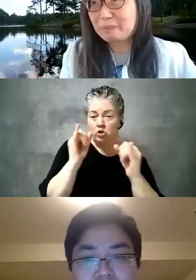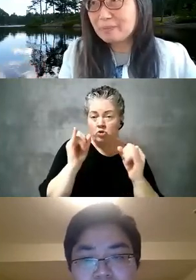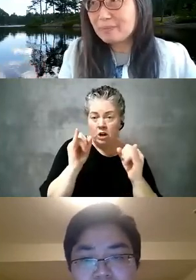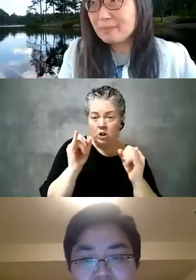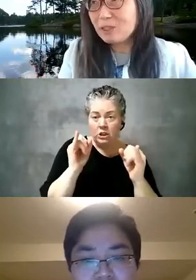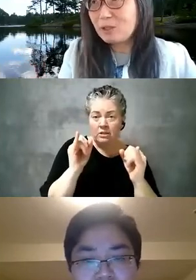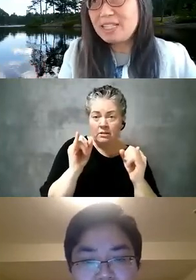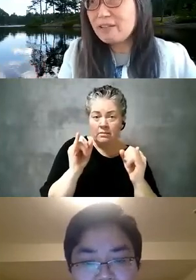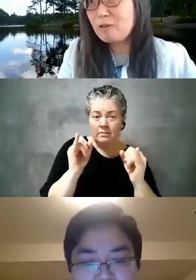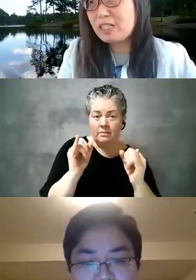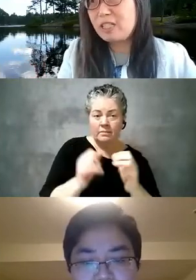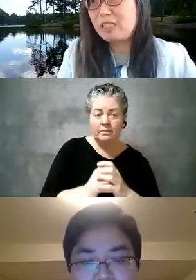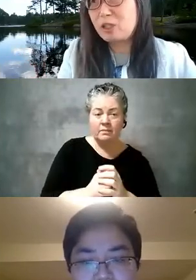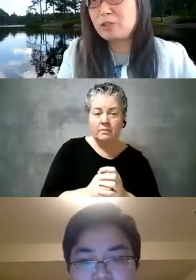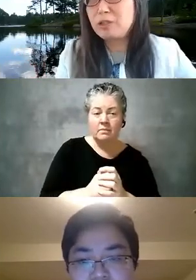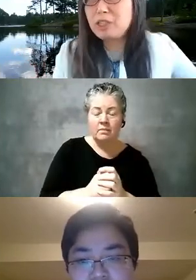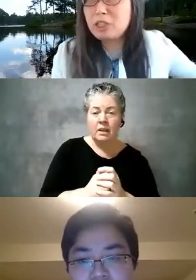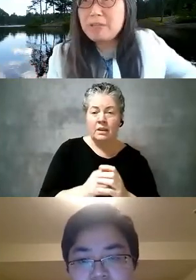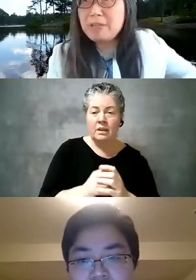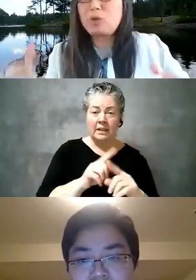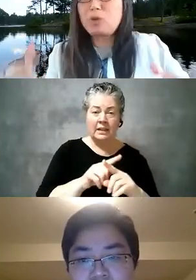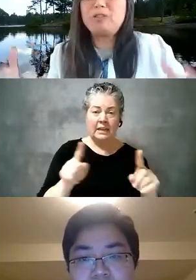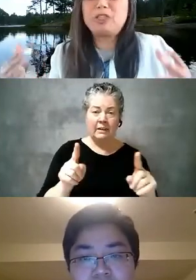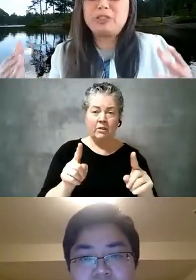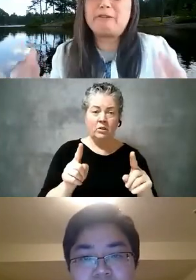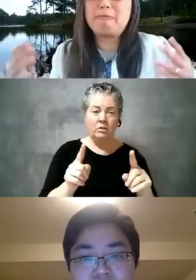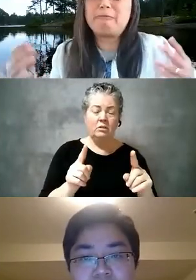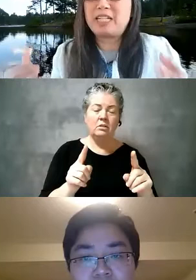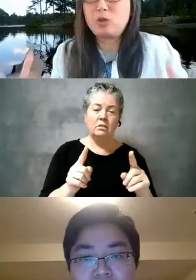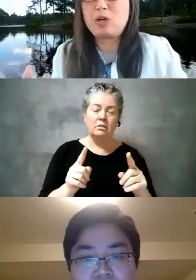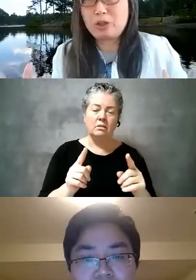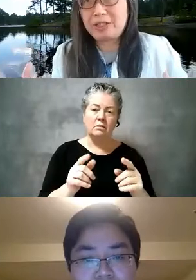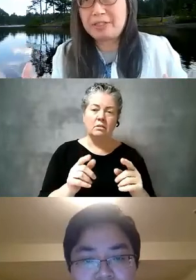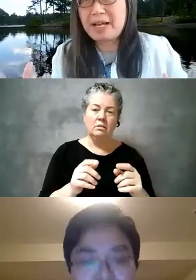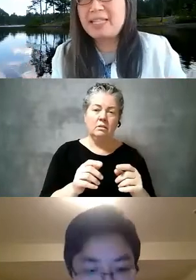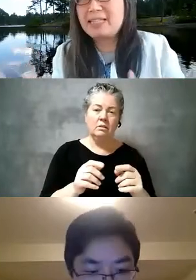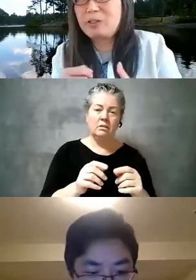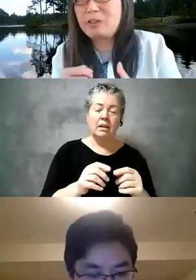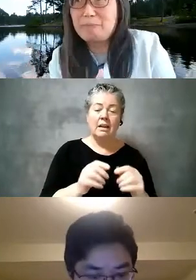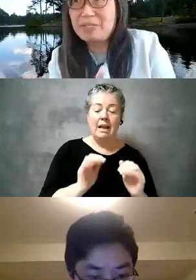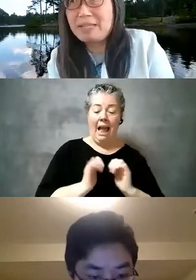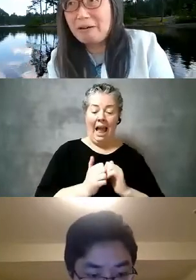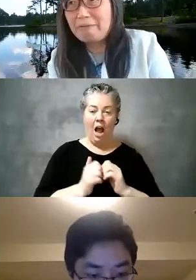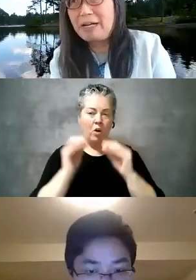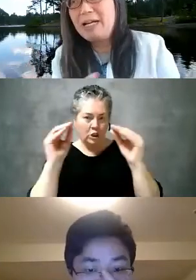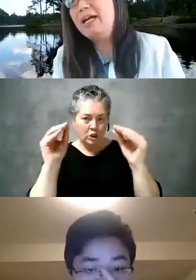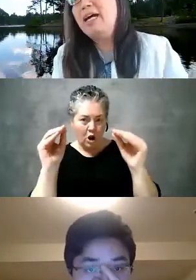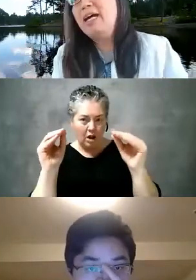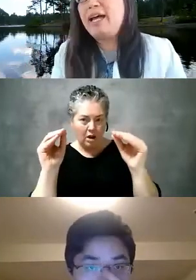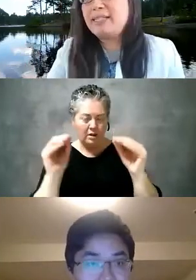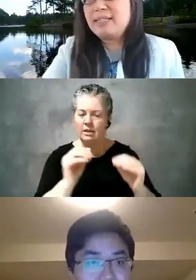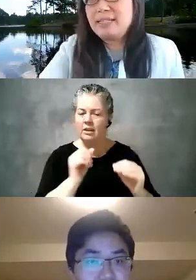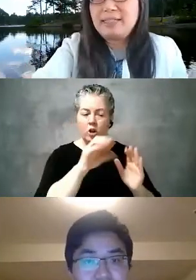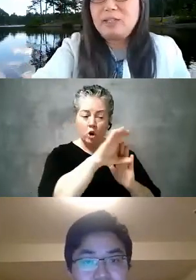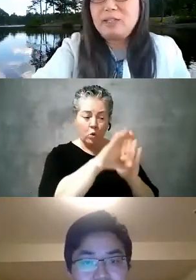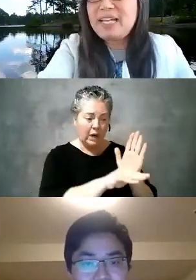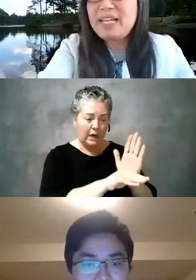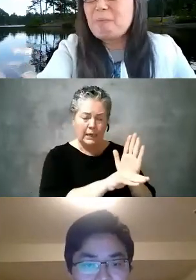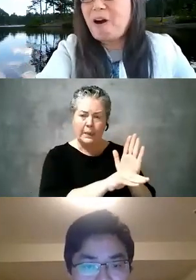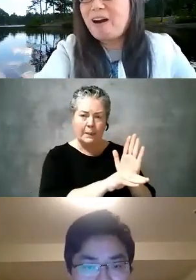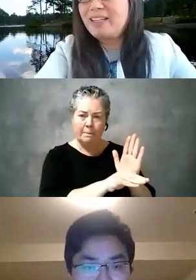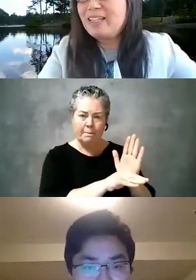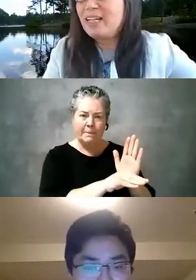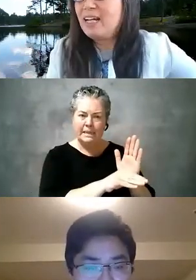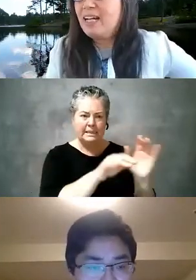learning. So any difference is to be attributed to the difference in instruction, not in the curriculum itself. And the